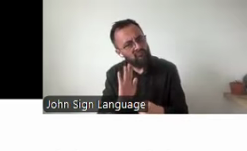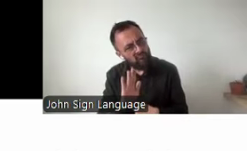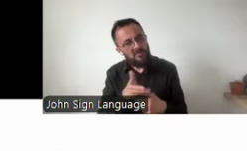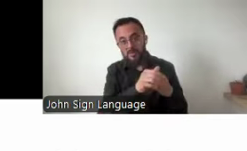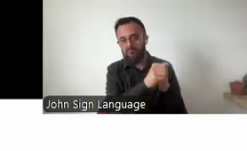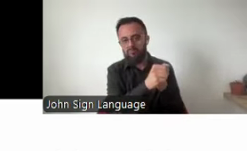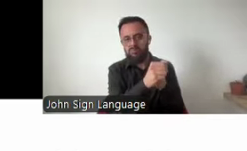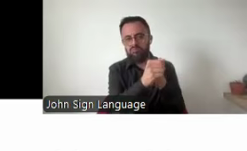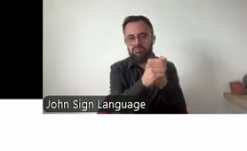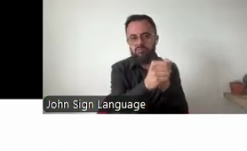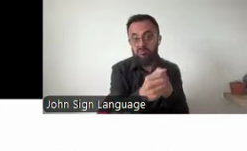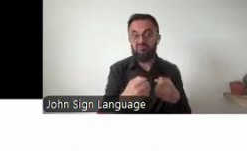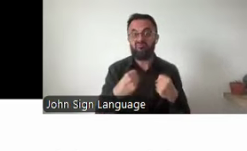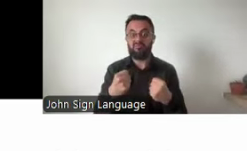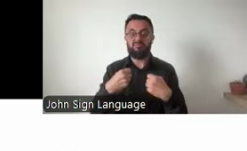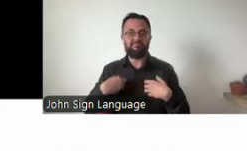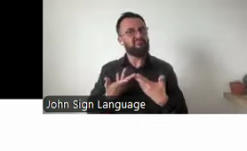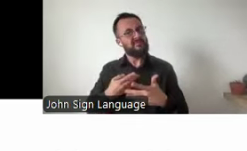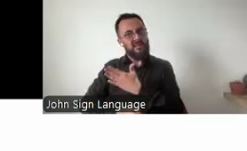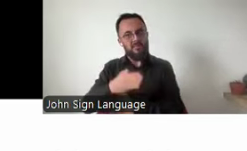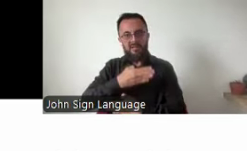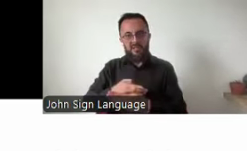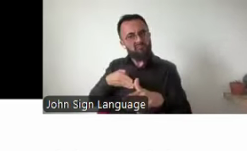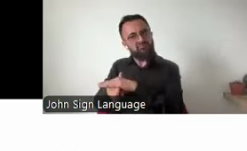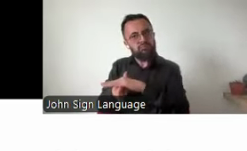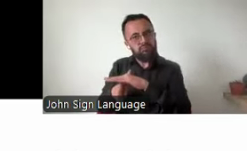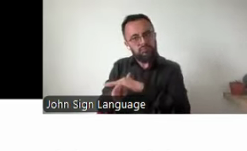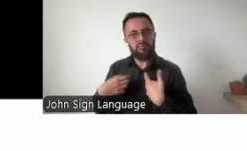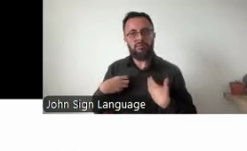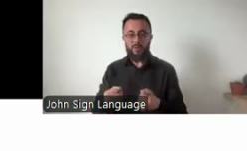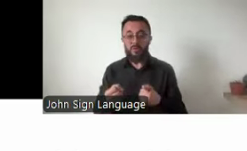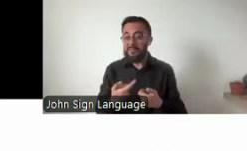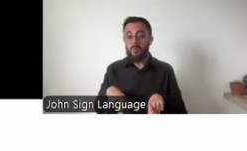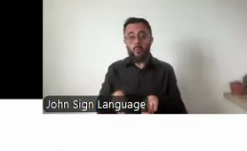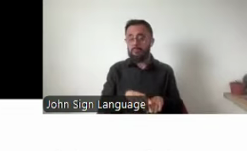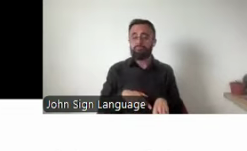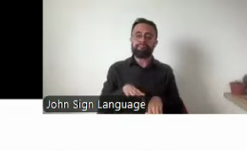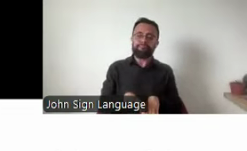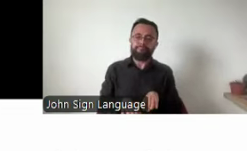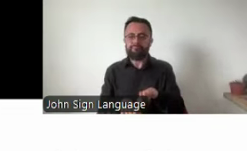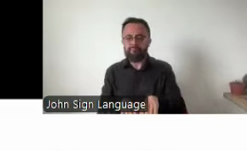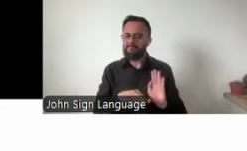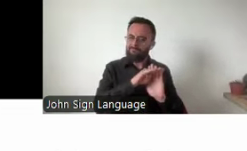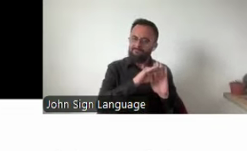states to go on this journey, to be able to assess the situation of what's